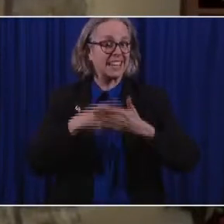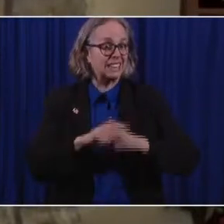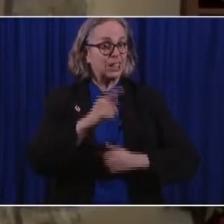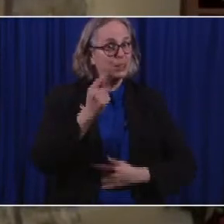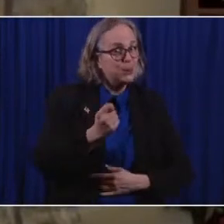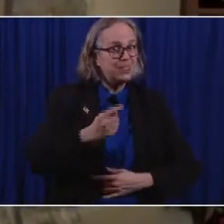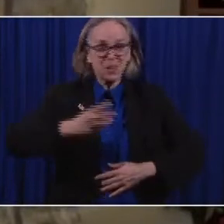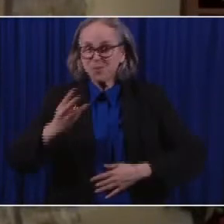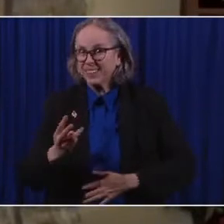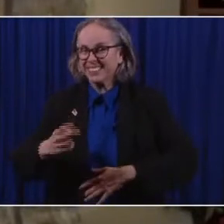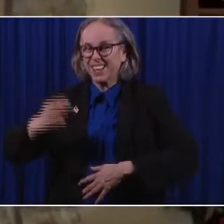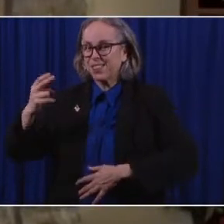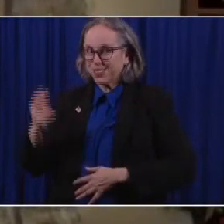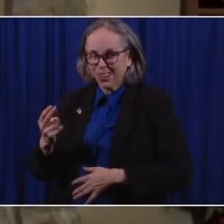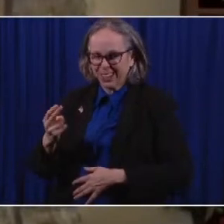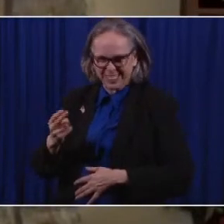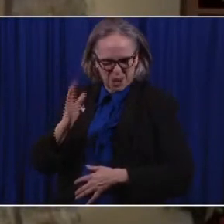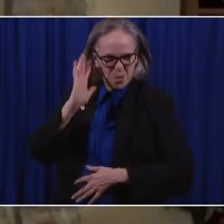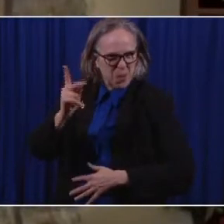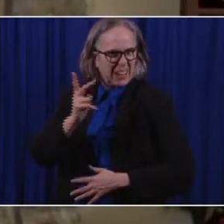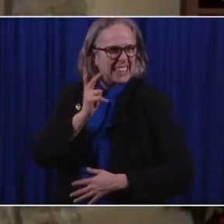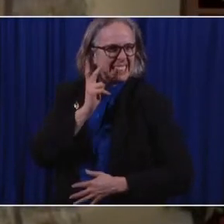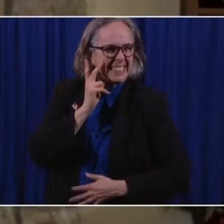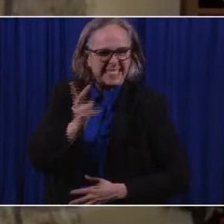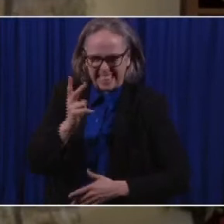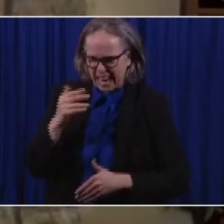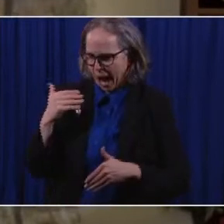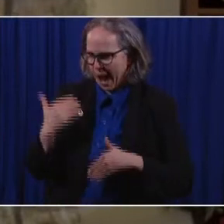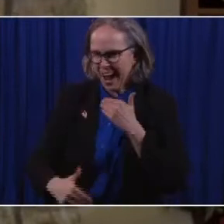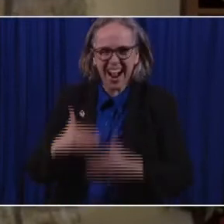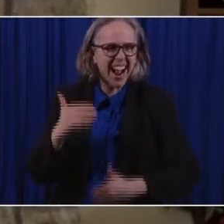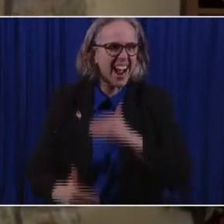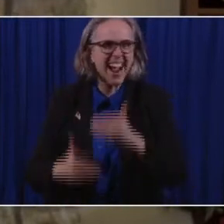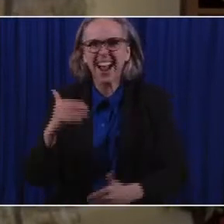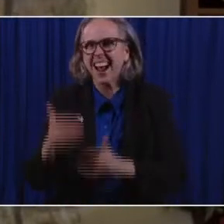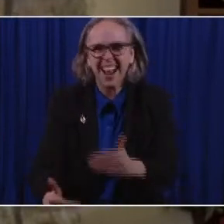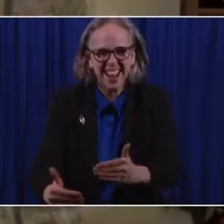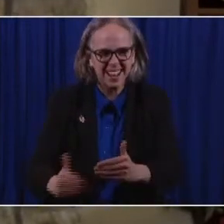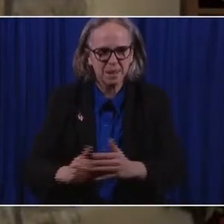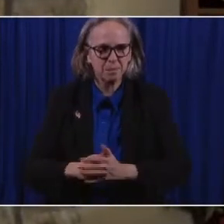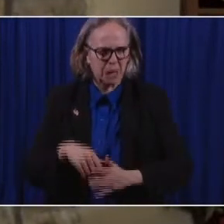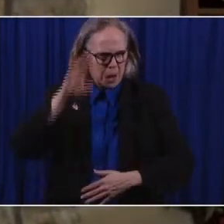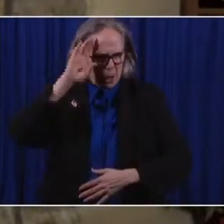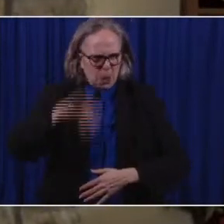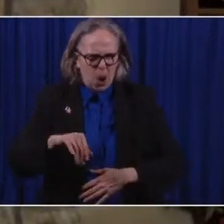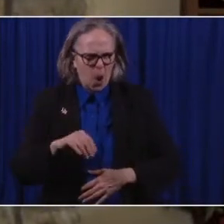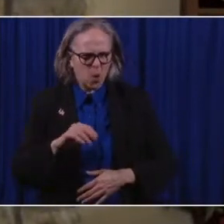your conversation with some of the larger city mayors,